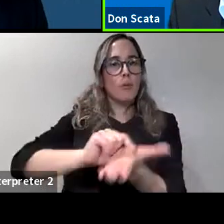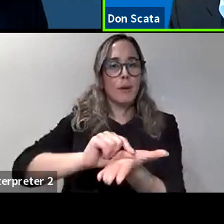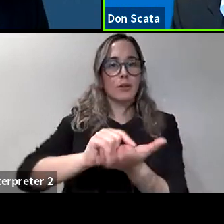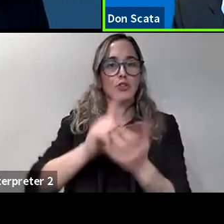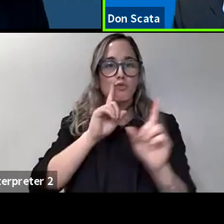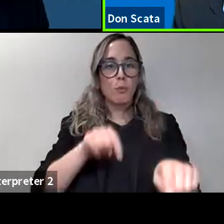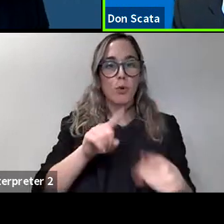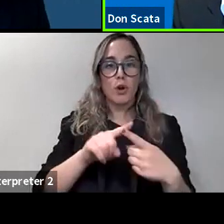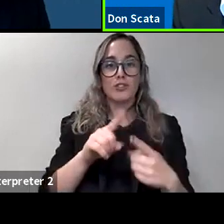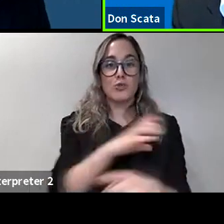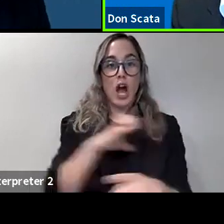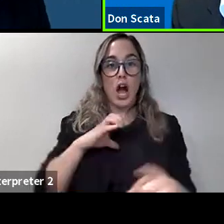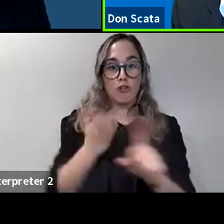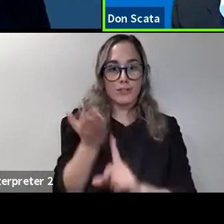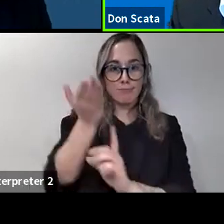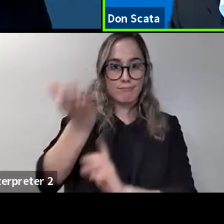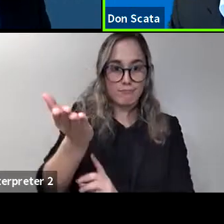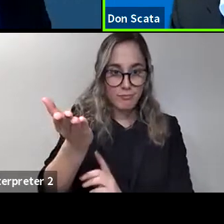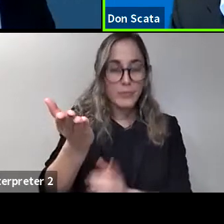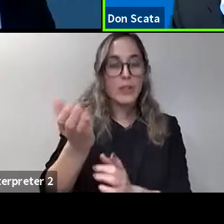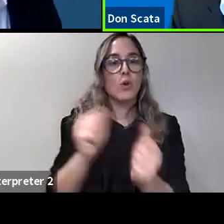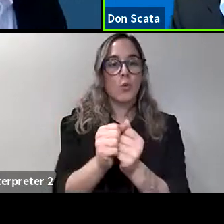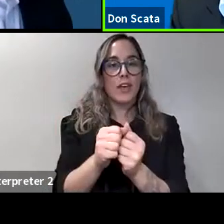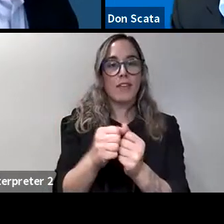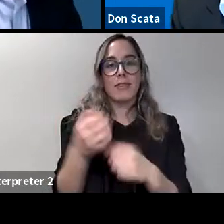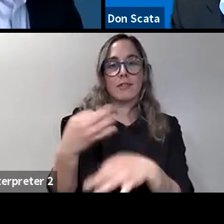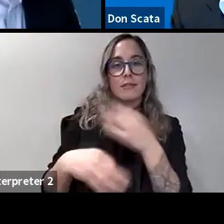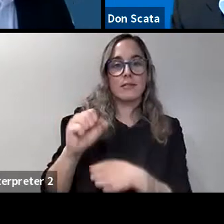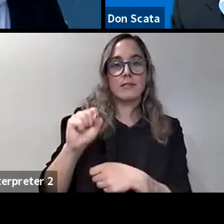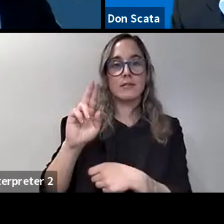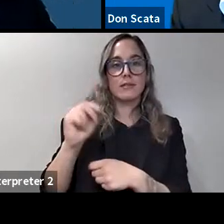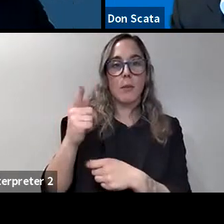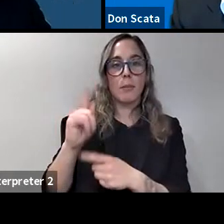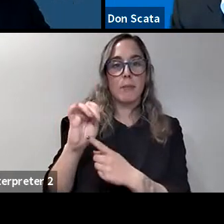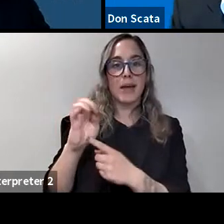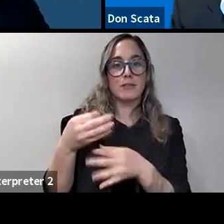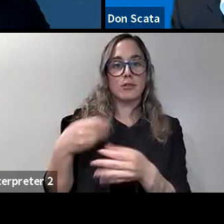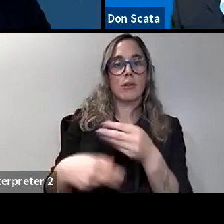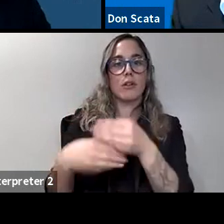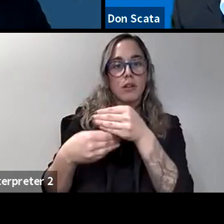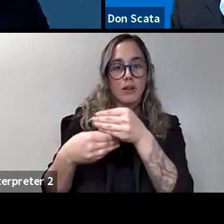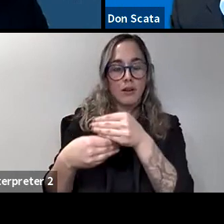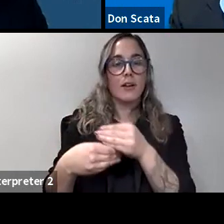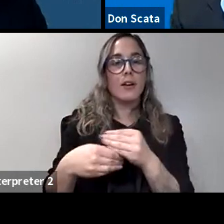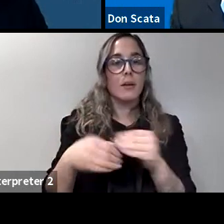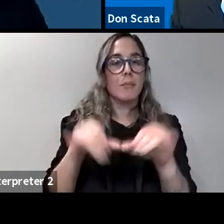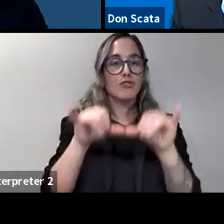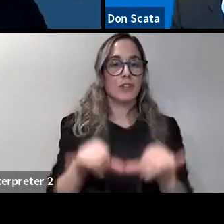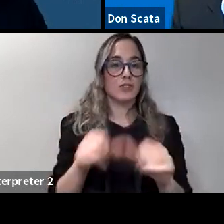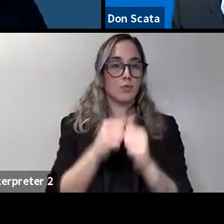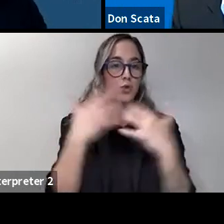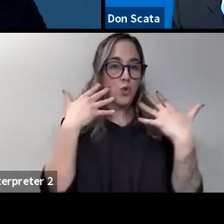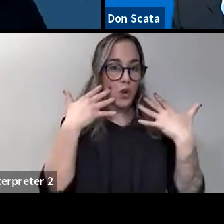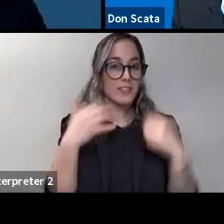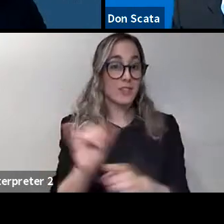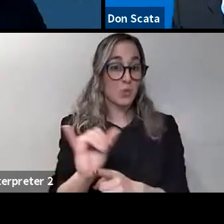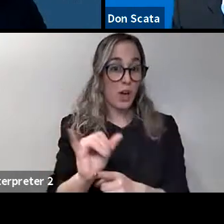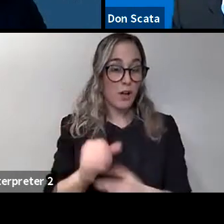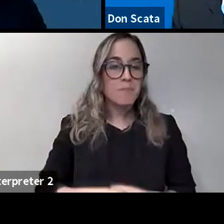last summer detailing the applicable supplemental metrics for consideration of aircraft noise as well.